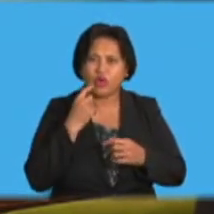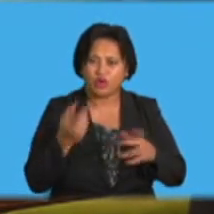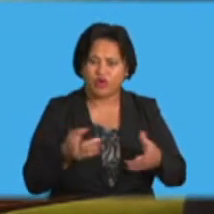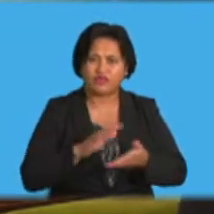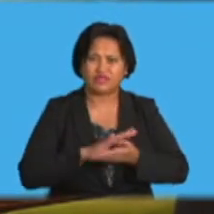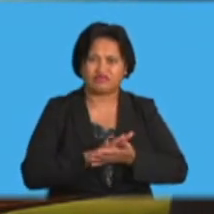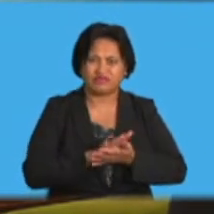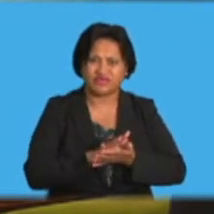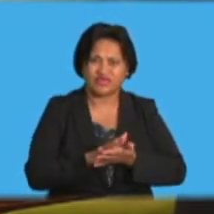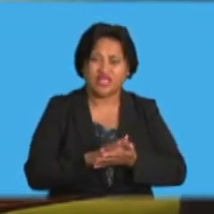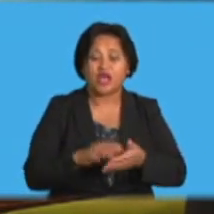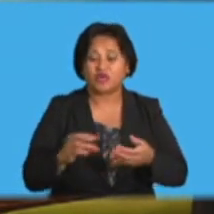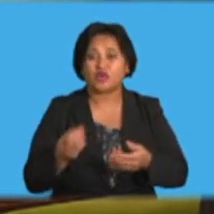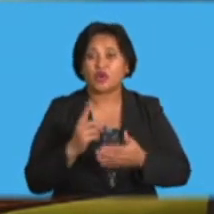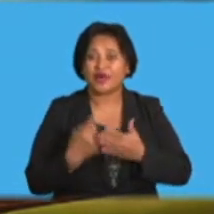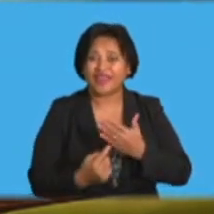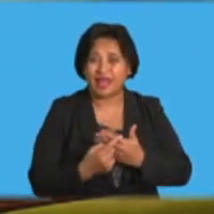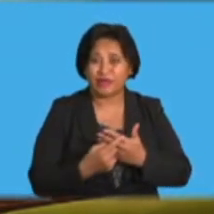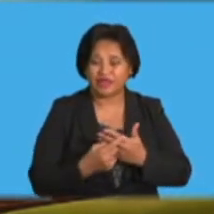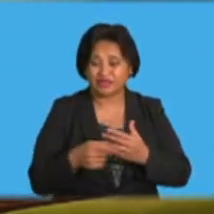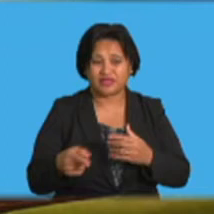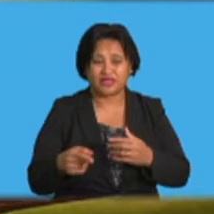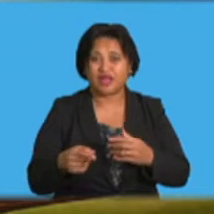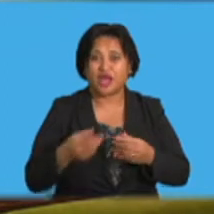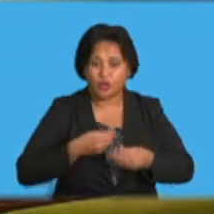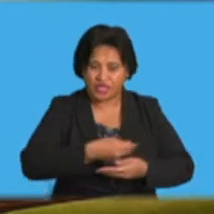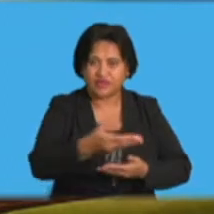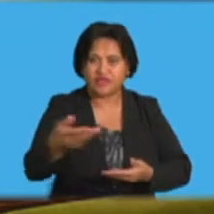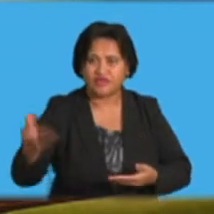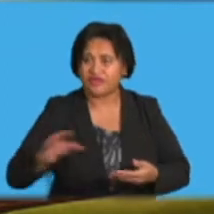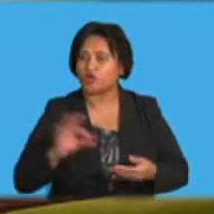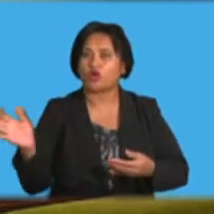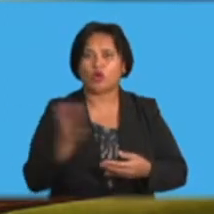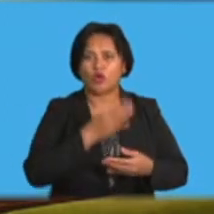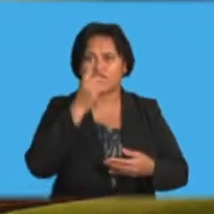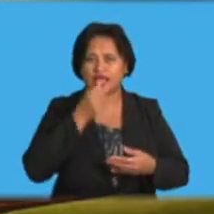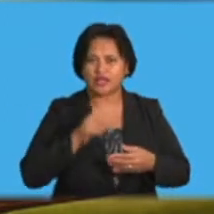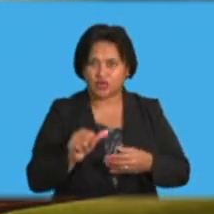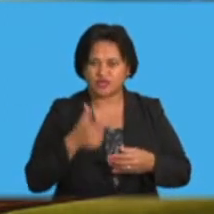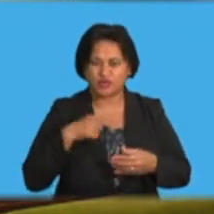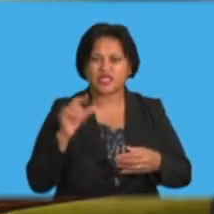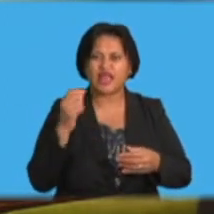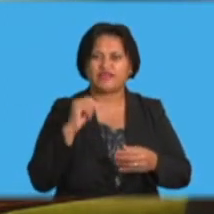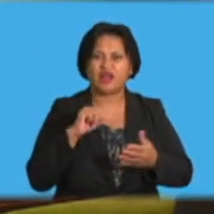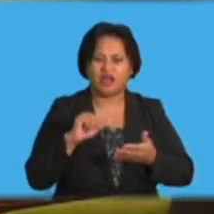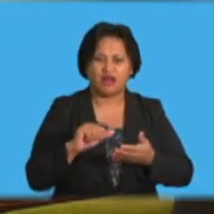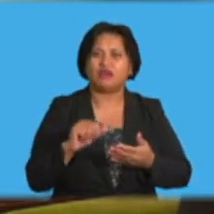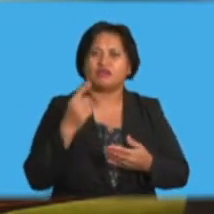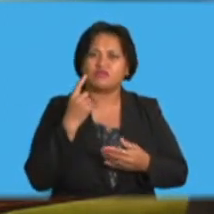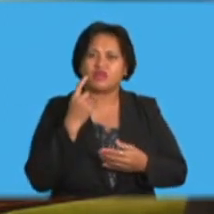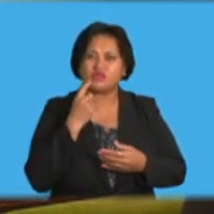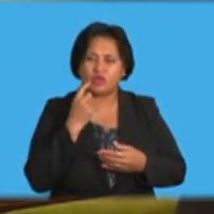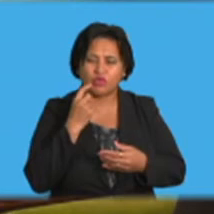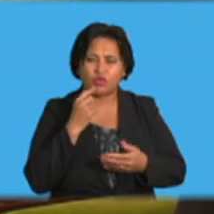Agriculture went out and gave the seeds now to all of them, not all of them would be able to use it. And the seeds could actually rot depending on the availability of those farms once they've